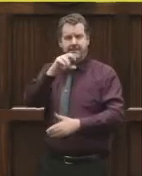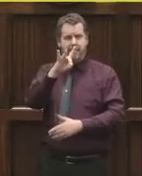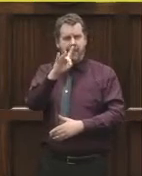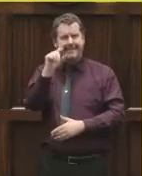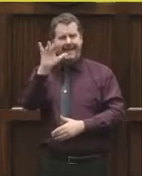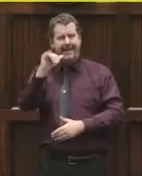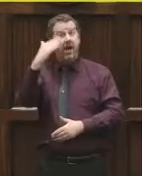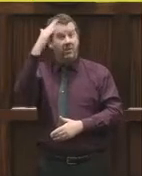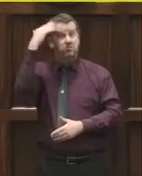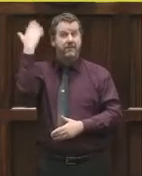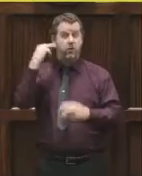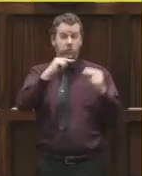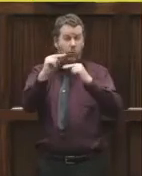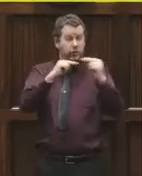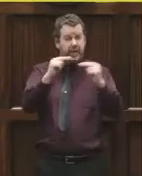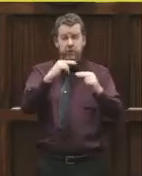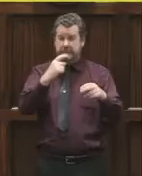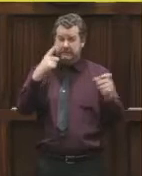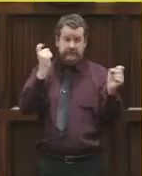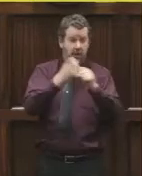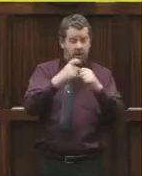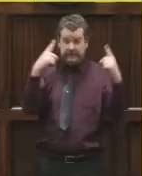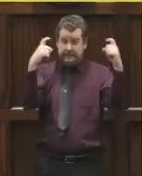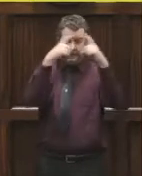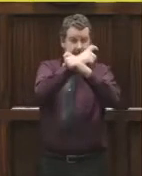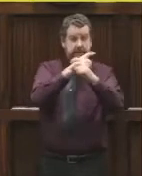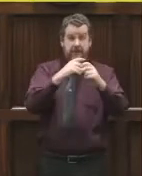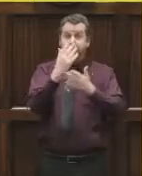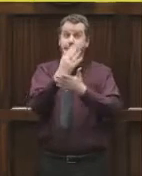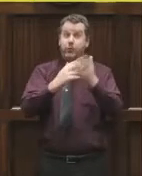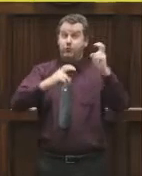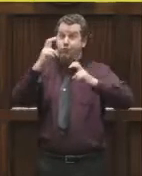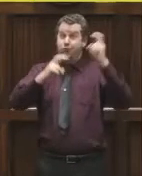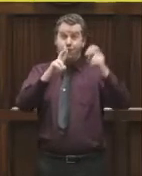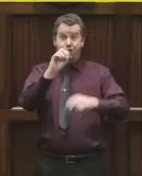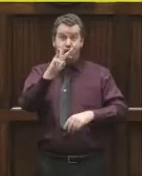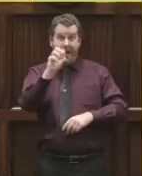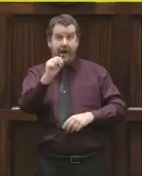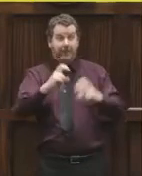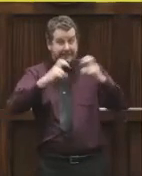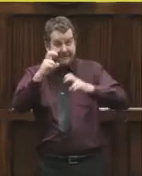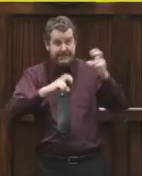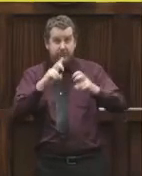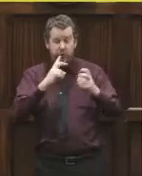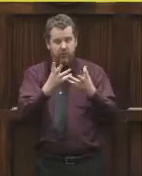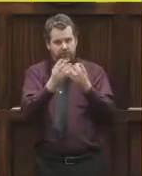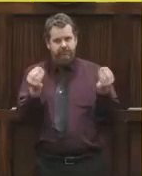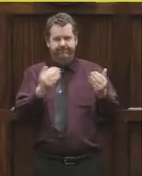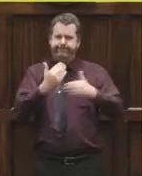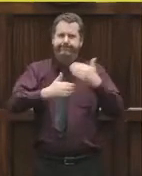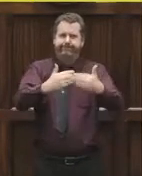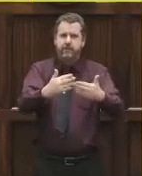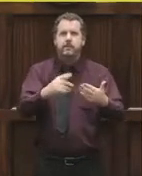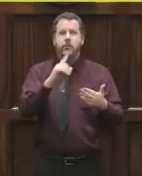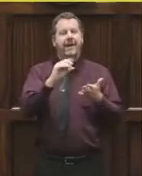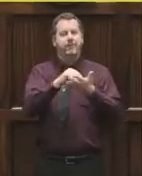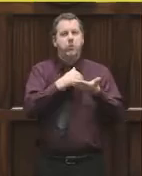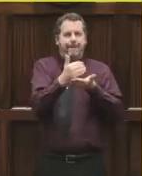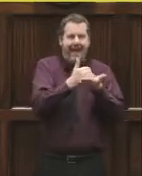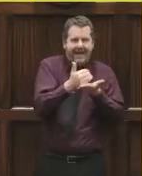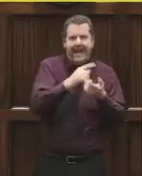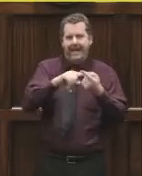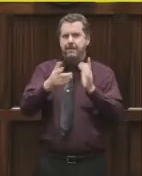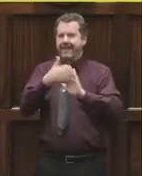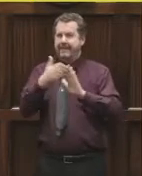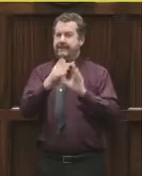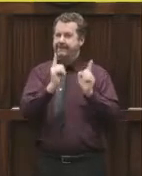negotiations. There were a couple of rows, but we got over them in the interest of the deaf community. But to go back to the issue again, we have to bank and build. Can I just say